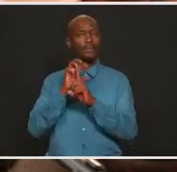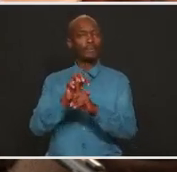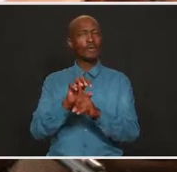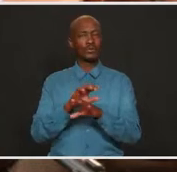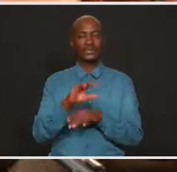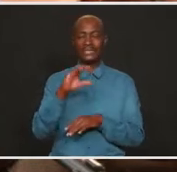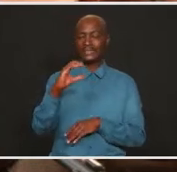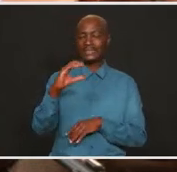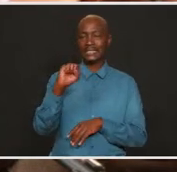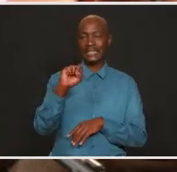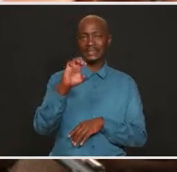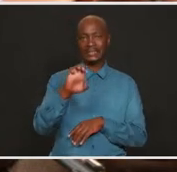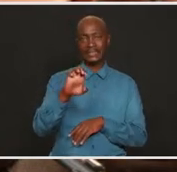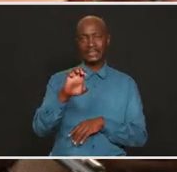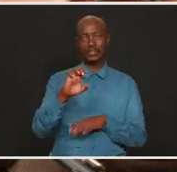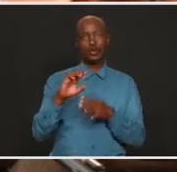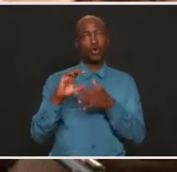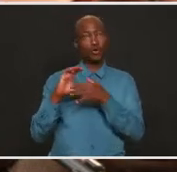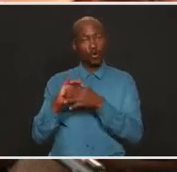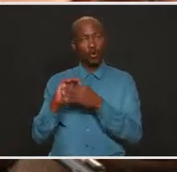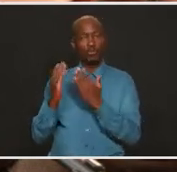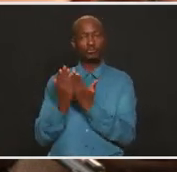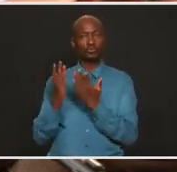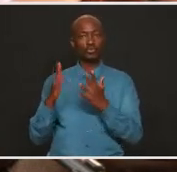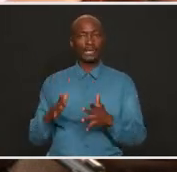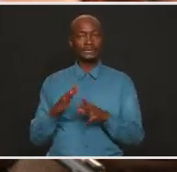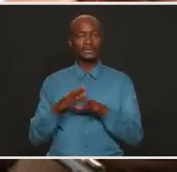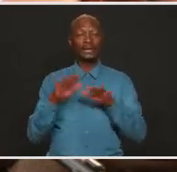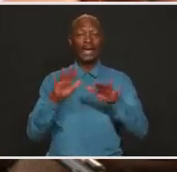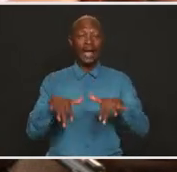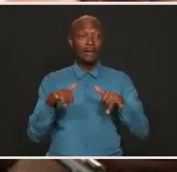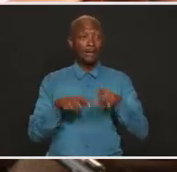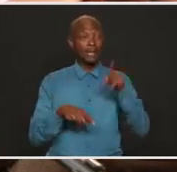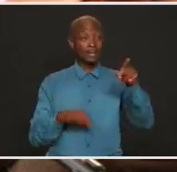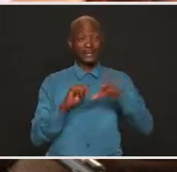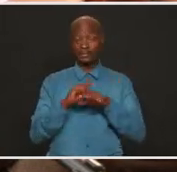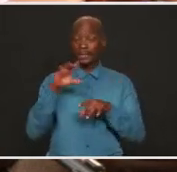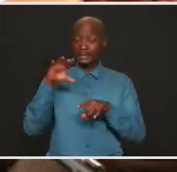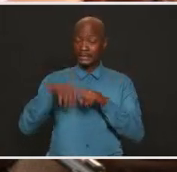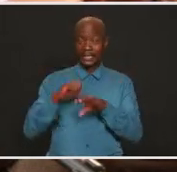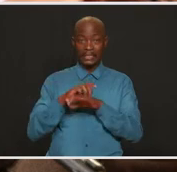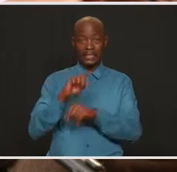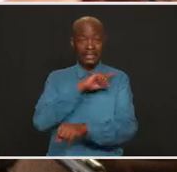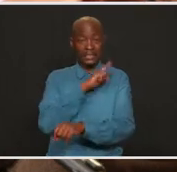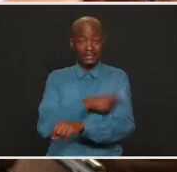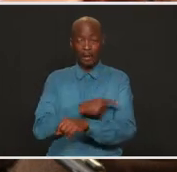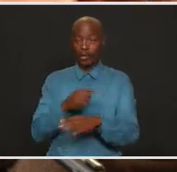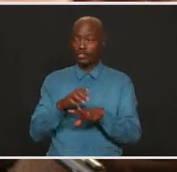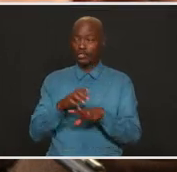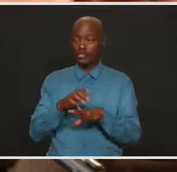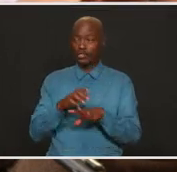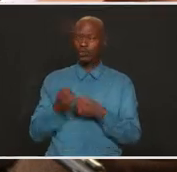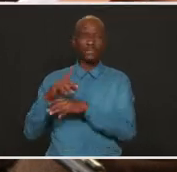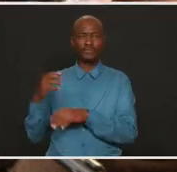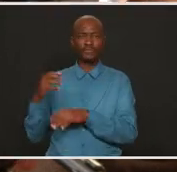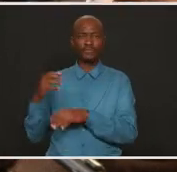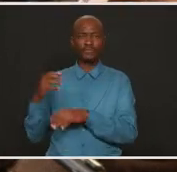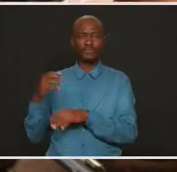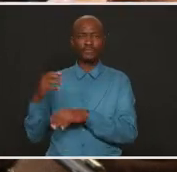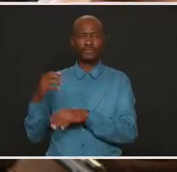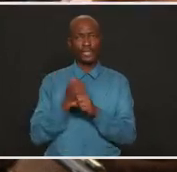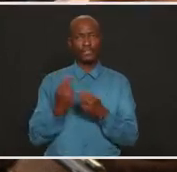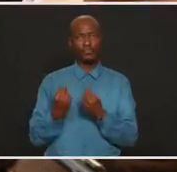CSE on homeschoolers Parliament must keep these powers for itself and not give the minister the power to make new